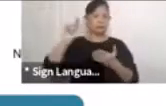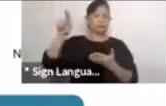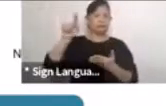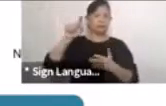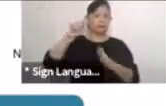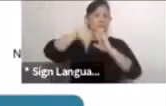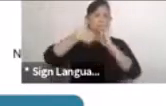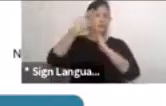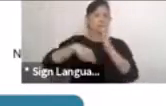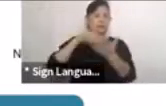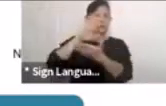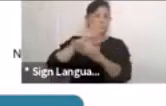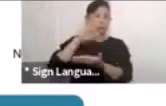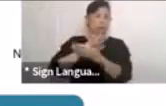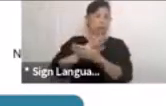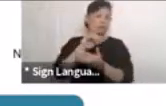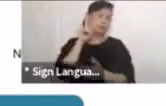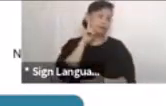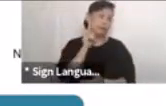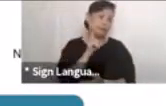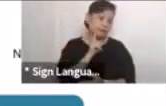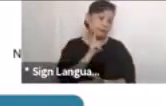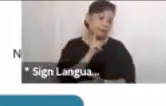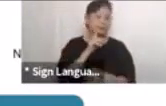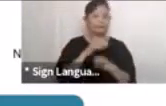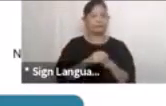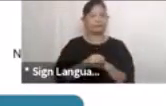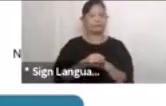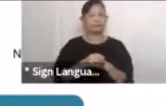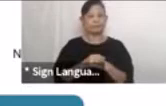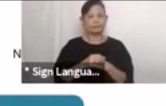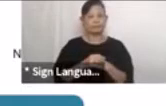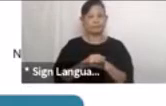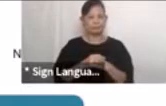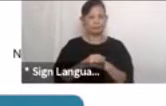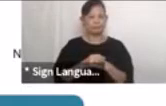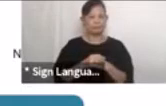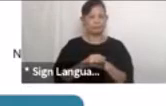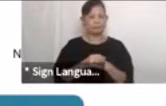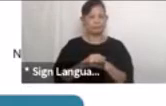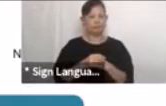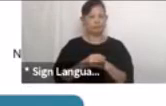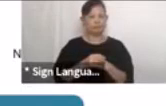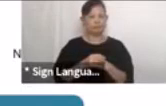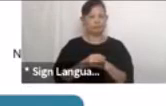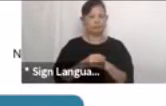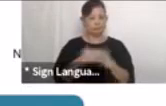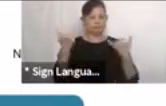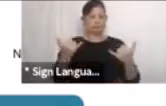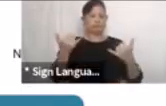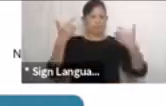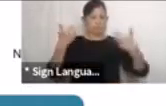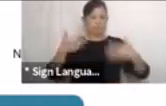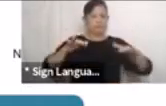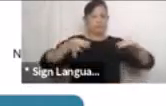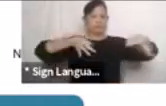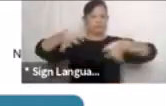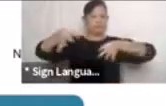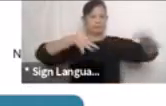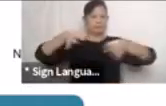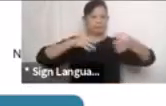Deaf in Rathmalana. So I will just basically explain what this project is